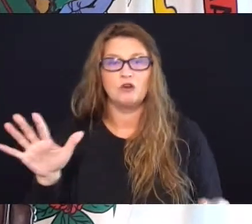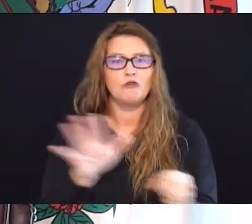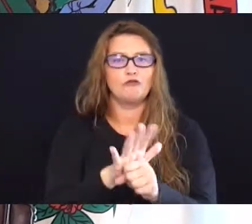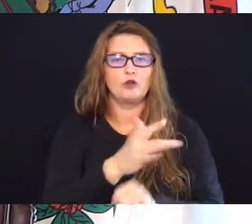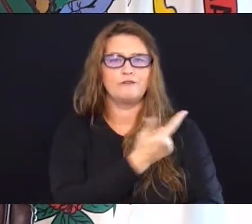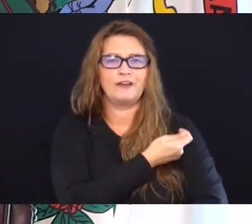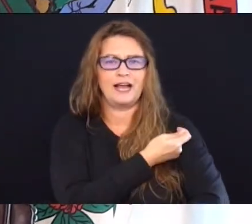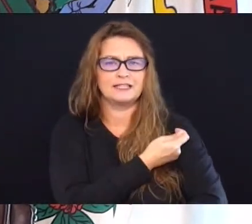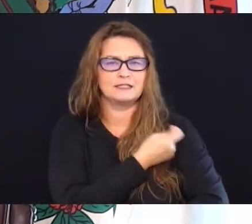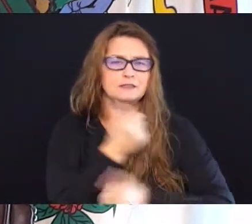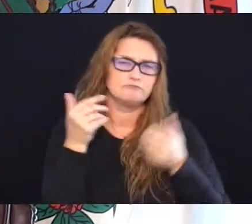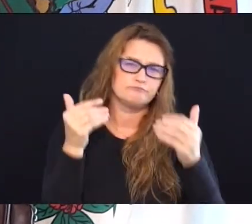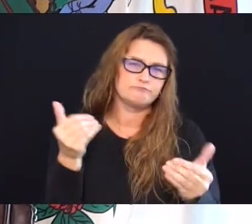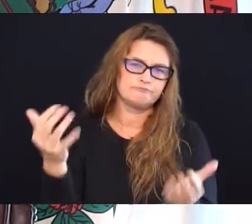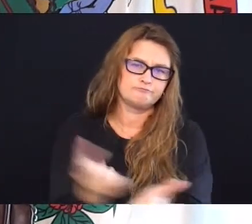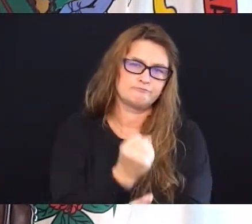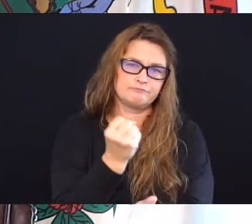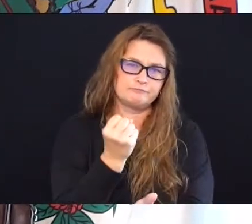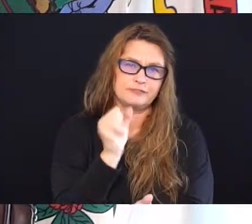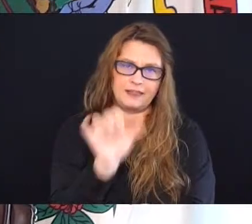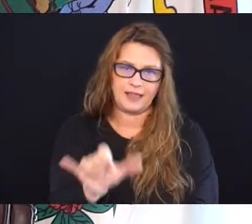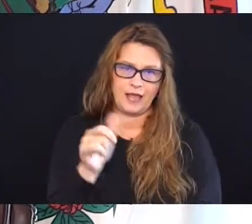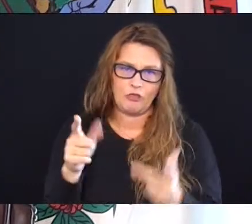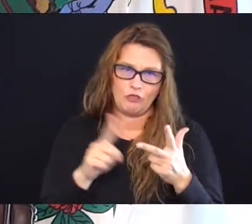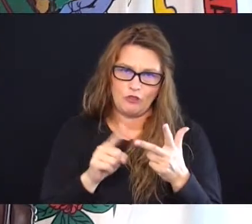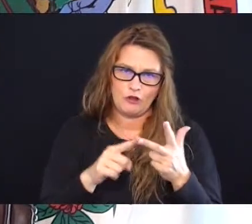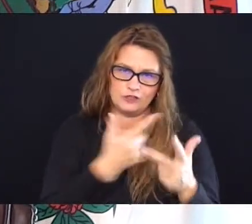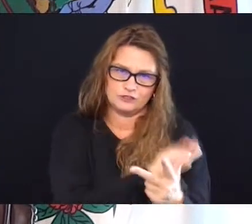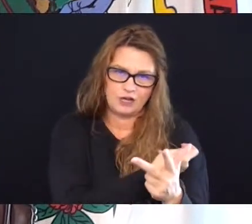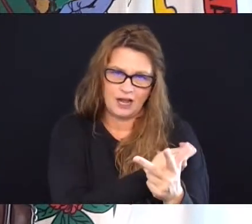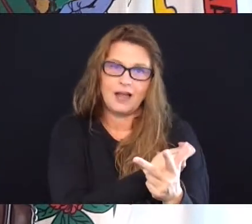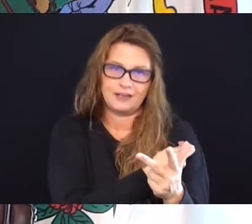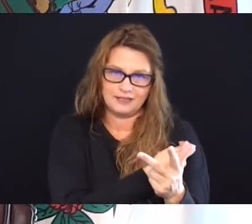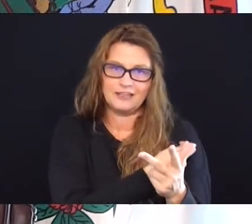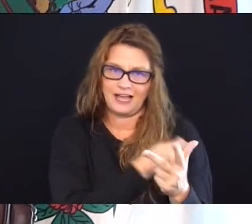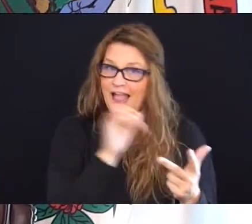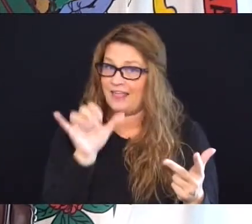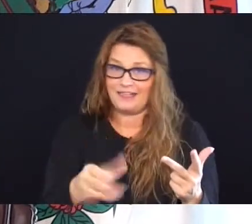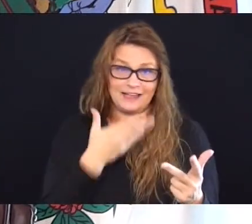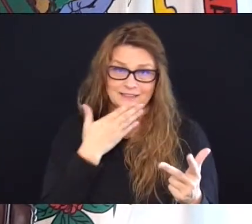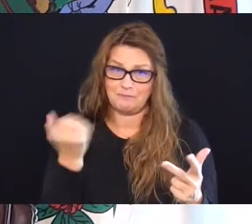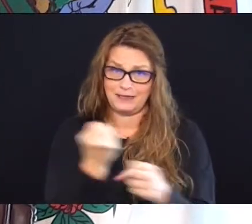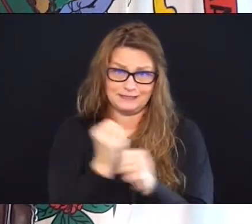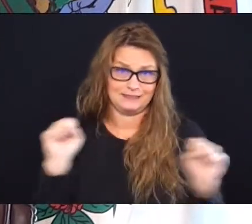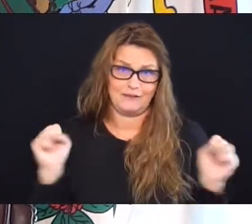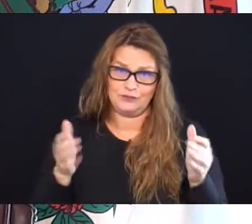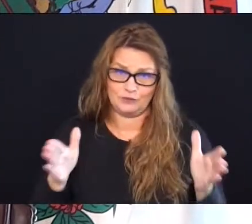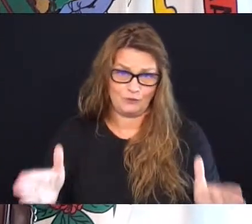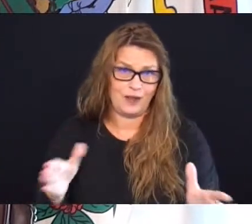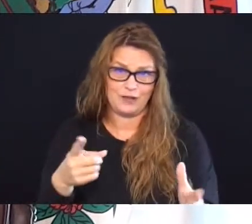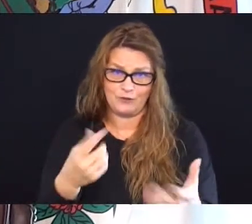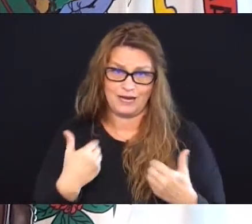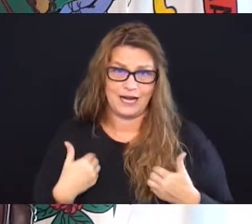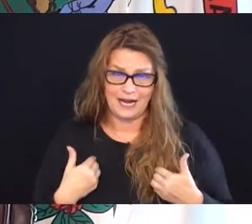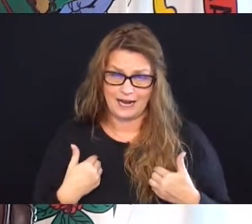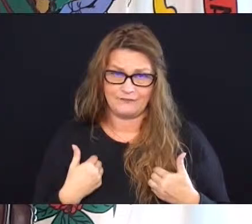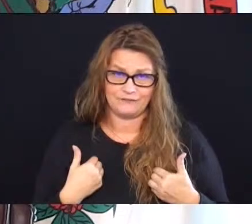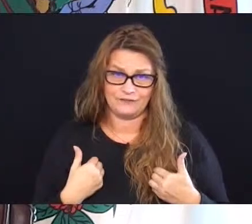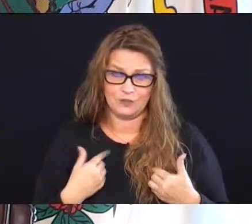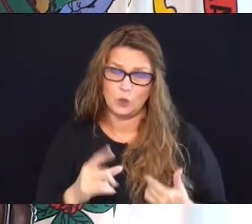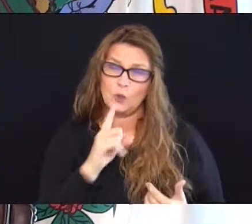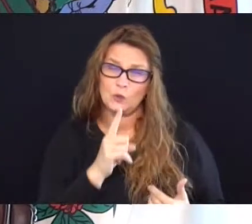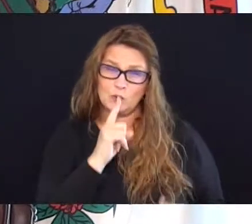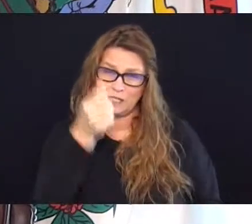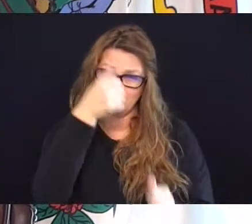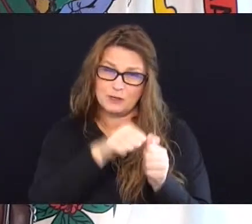vaccinated, go get your booster shot. I mean, for crying out loud, it's the best insurance policy you could possibly take. And so really try to